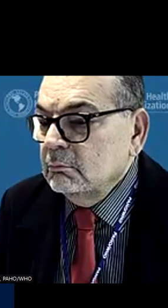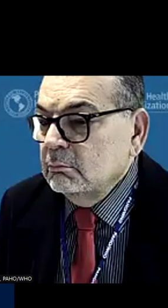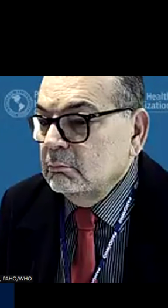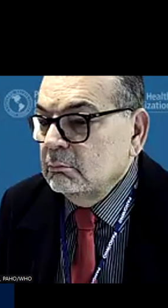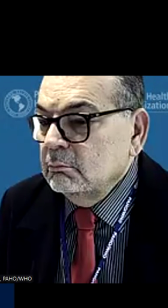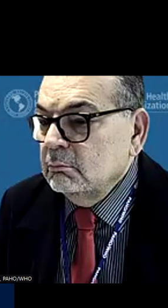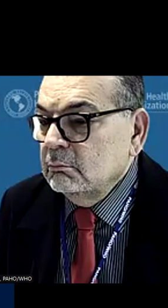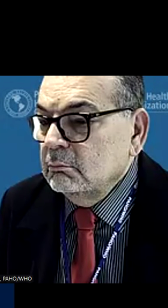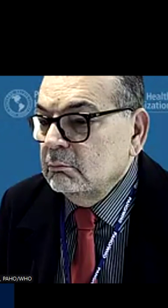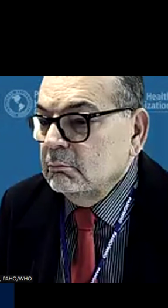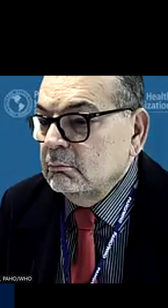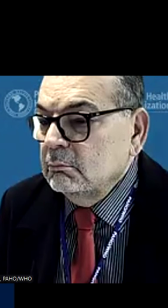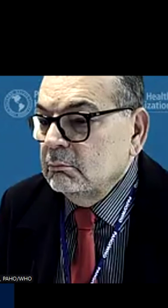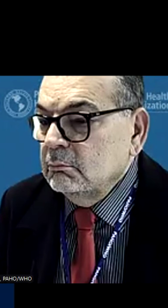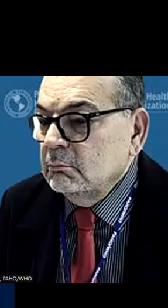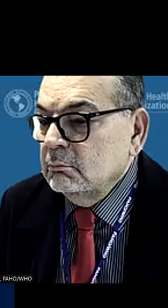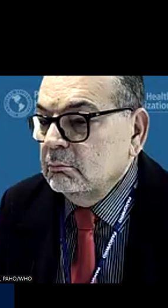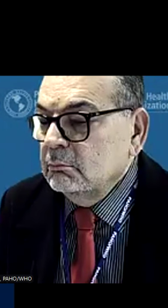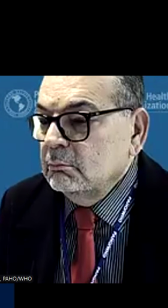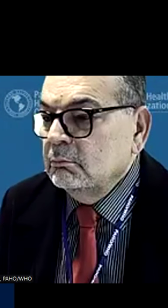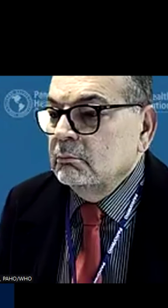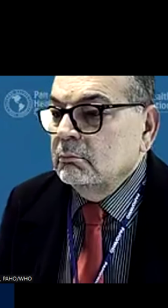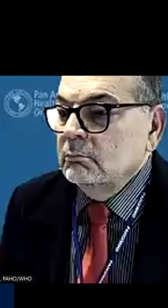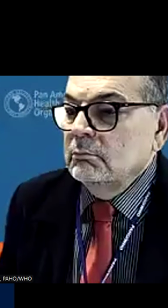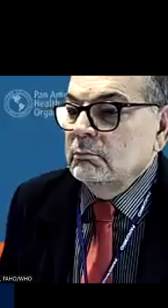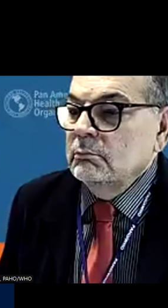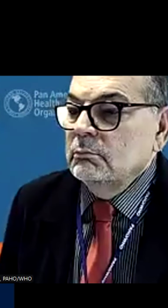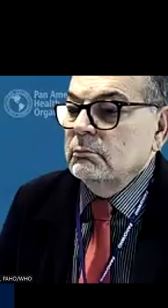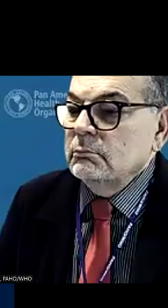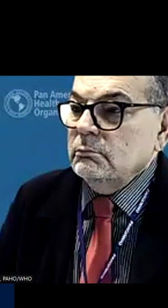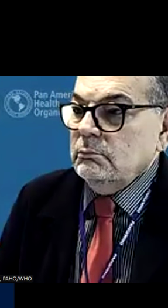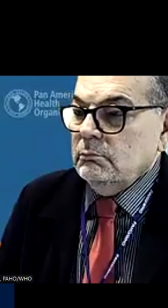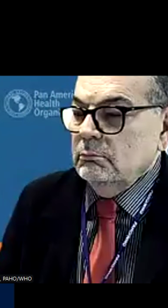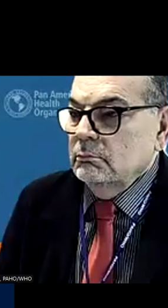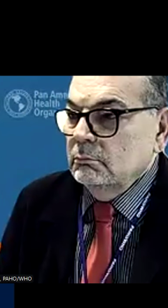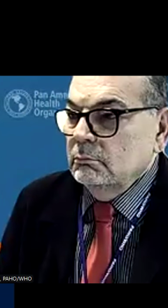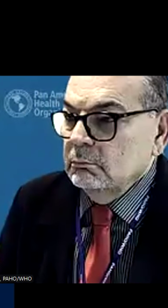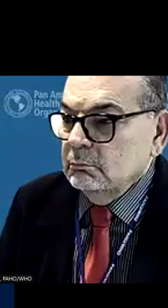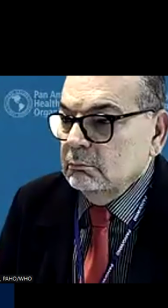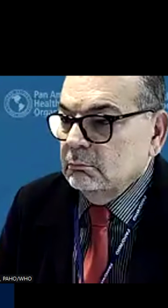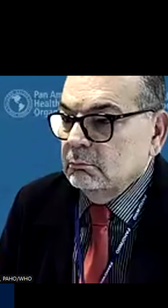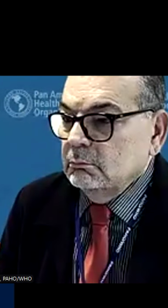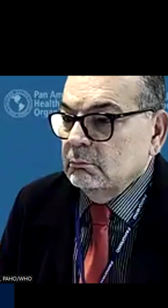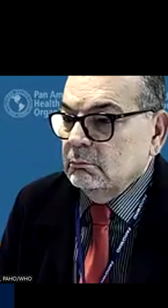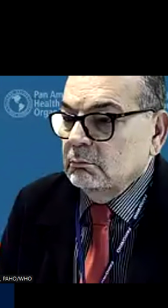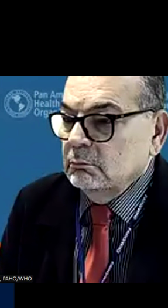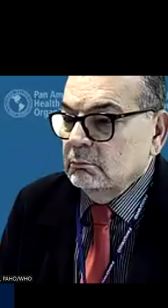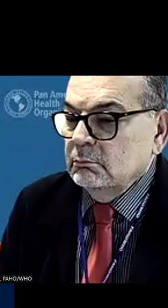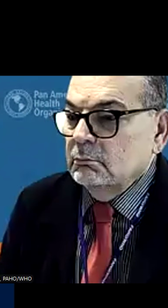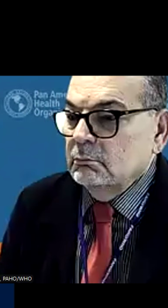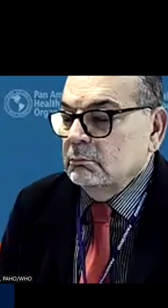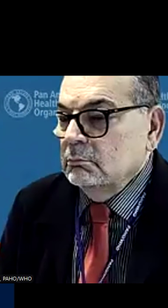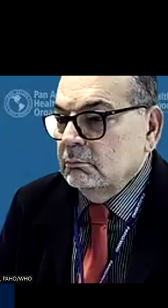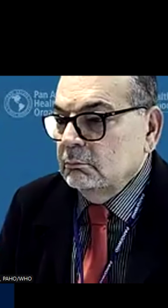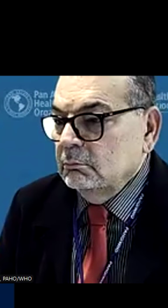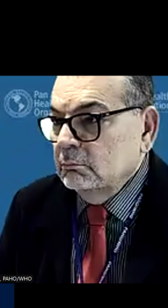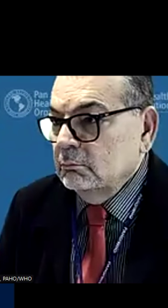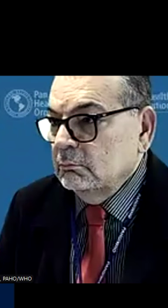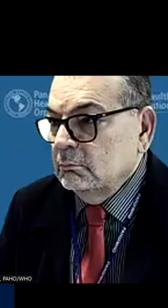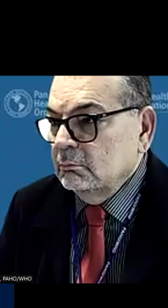our elderly population. How much of those are documented? I think this is a task given now. We